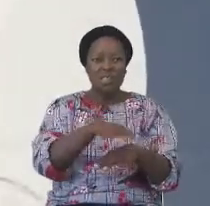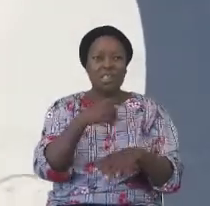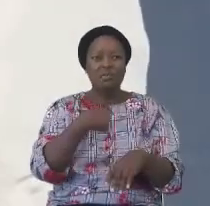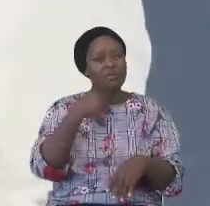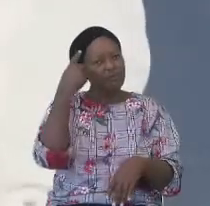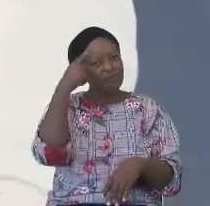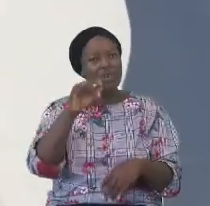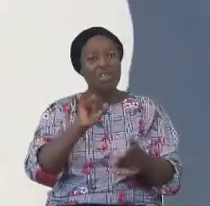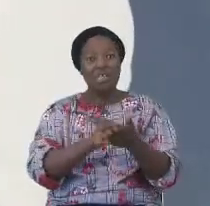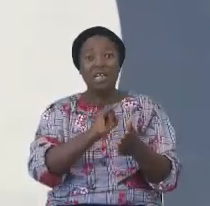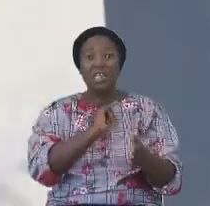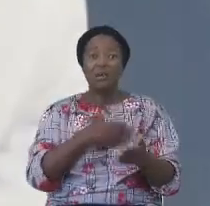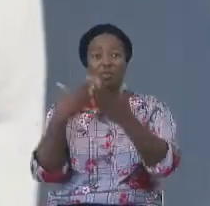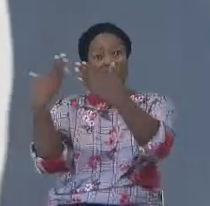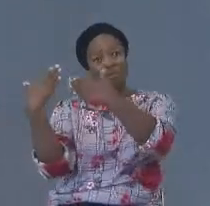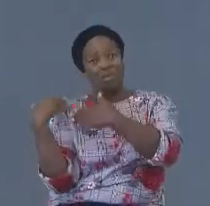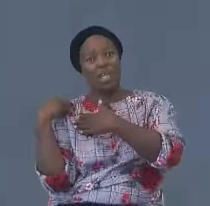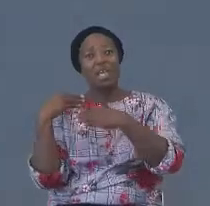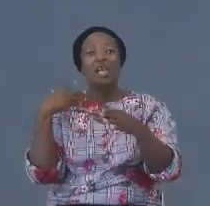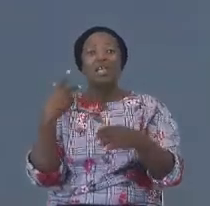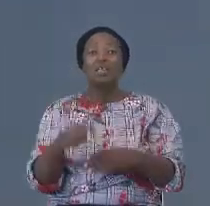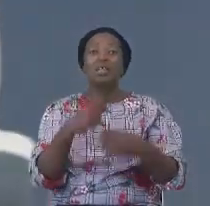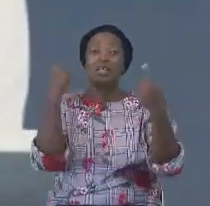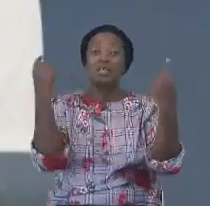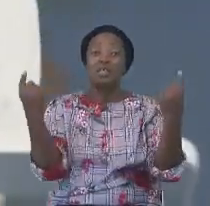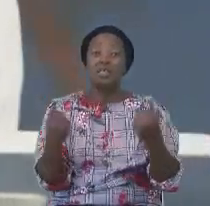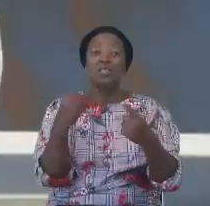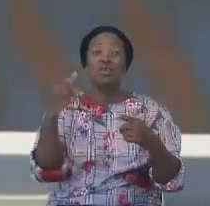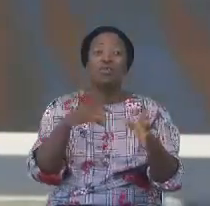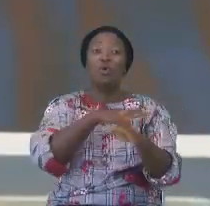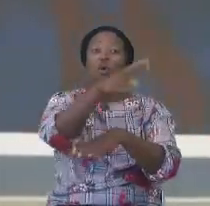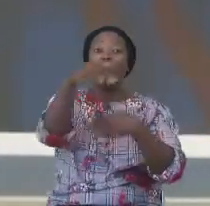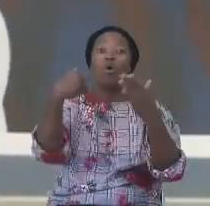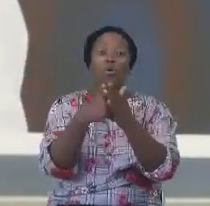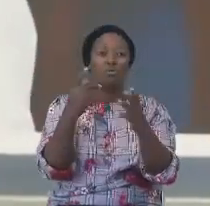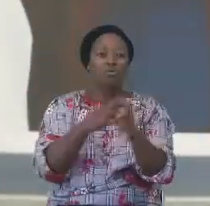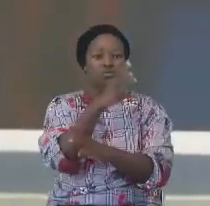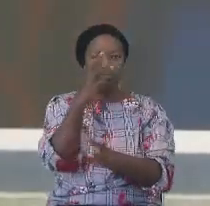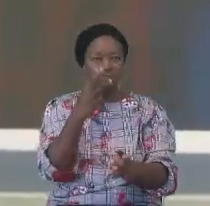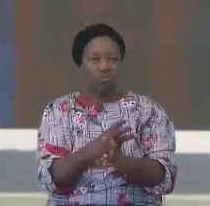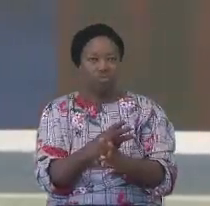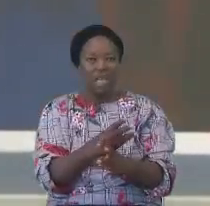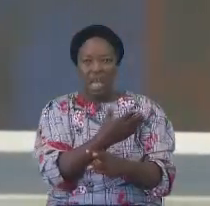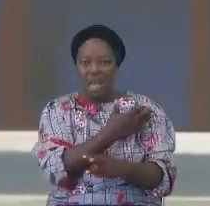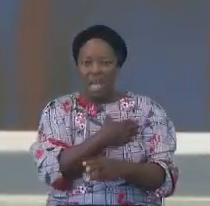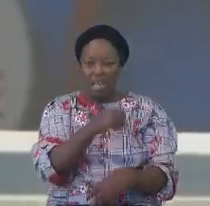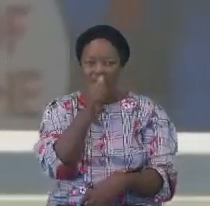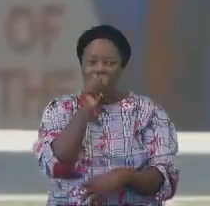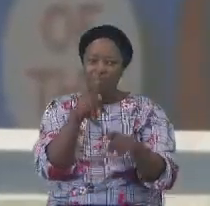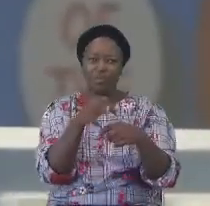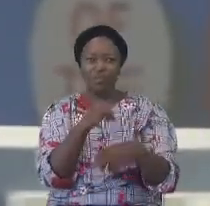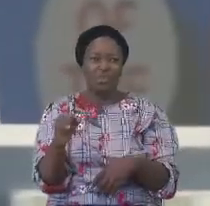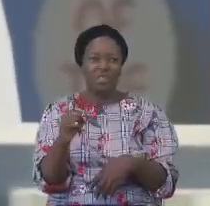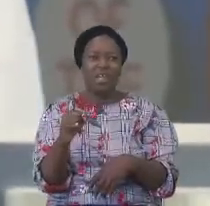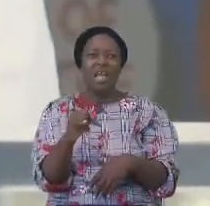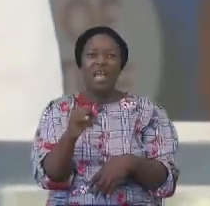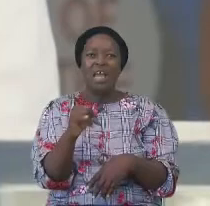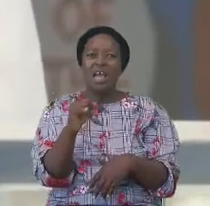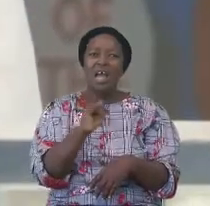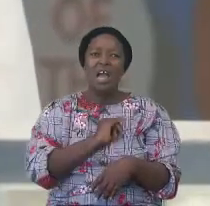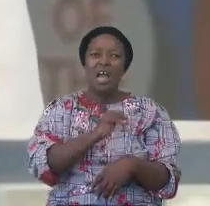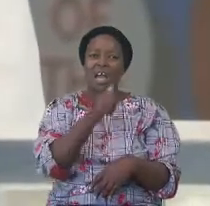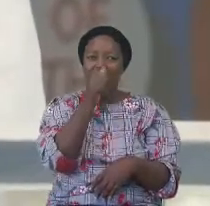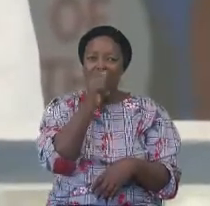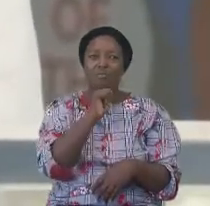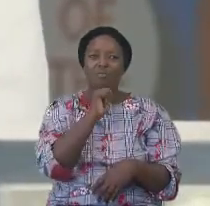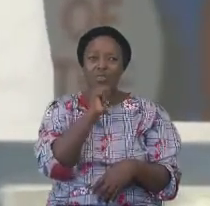him that sent me. This is what he sent me for, that I will bear the iniquity of the whole